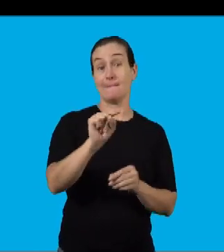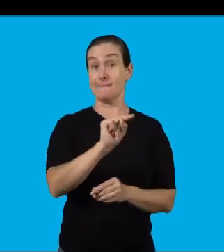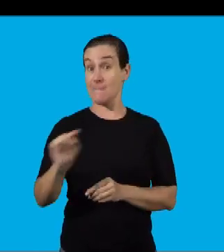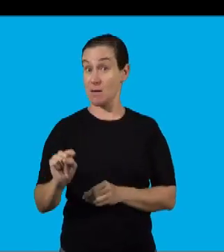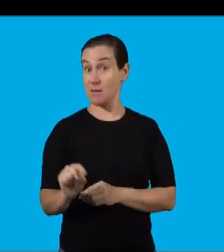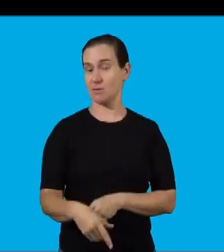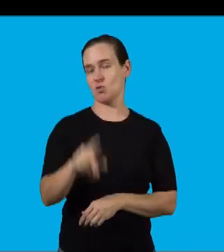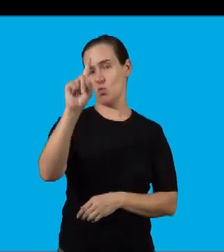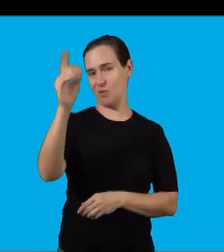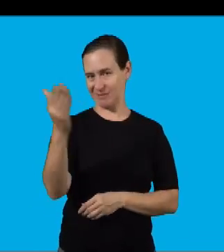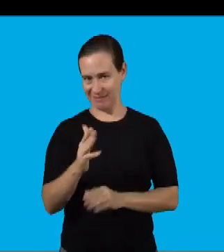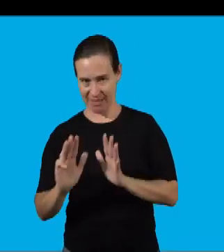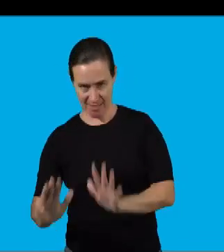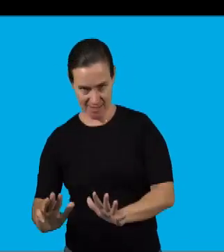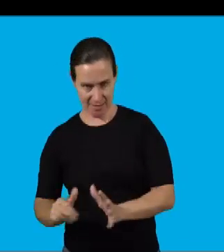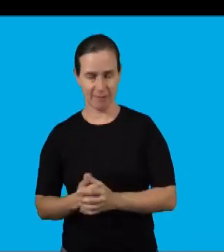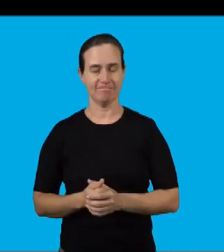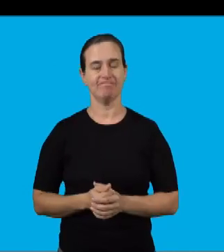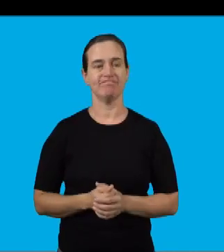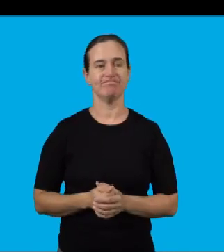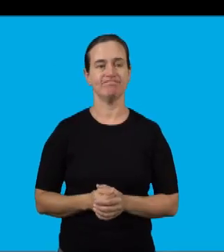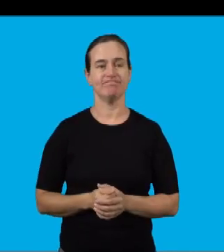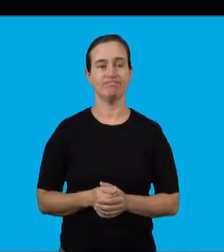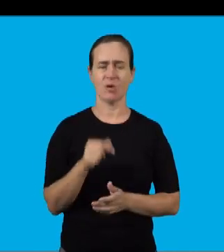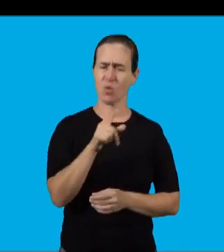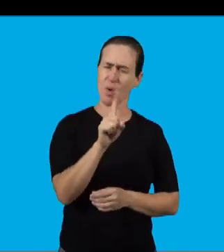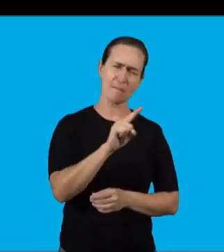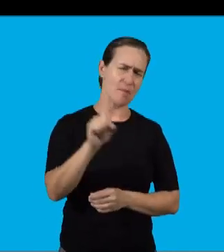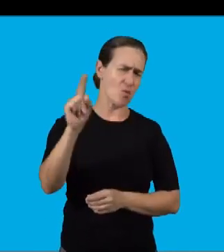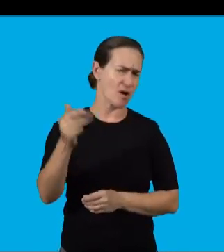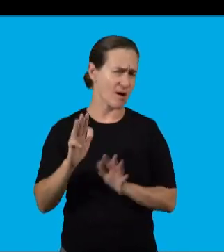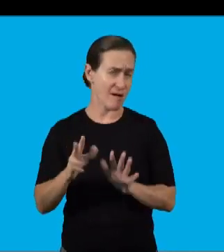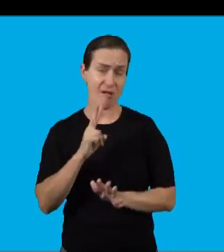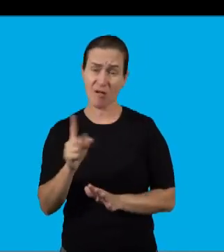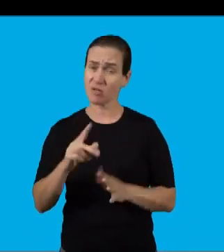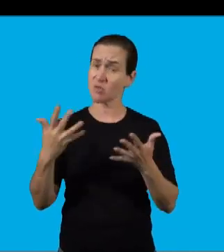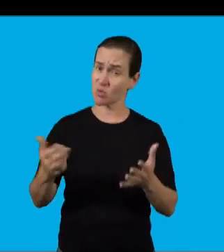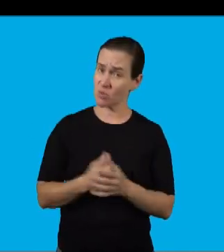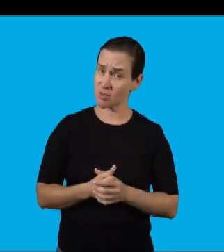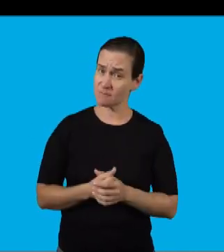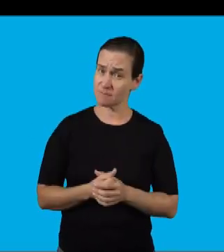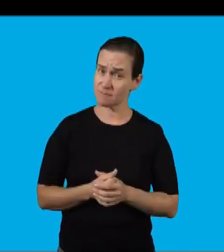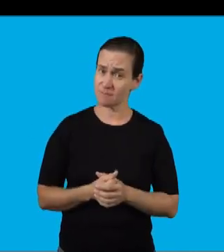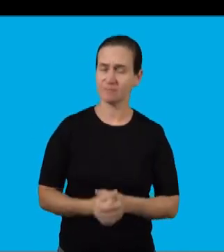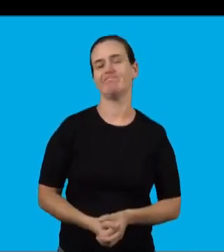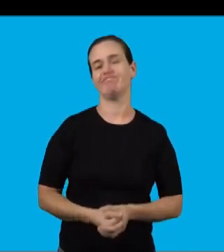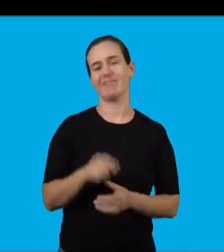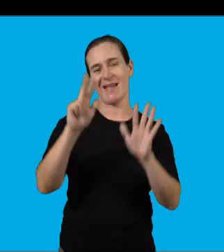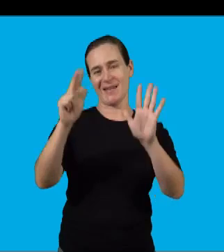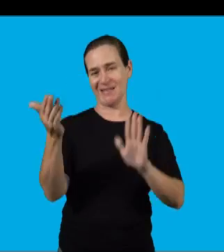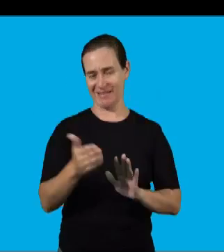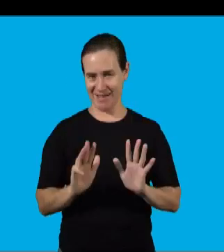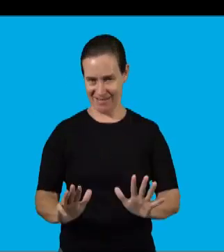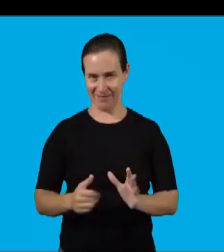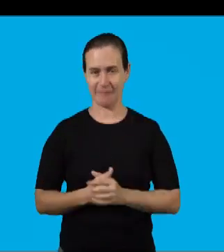be minus the 1/9. And of course, 1 minus 1/9, the answer there is going to be 8